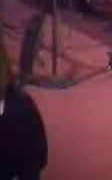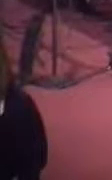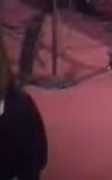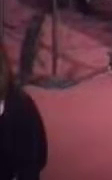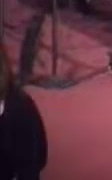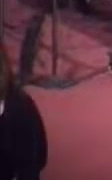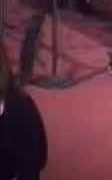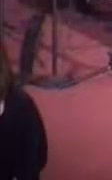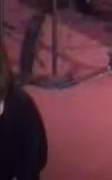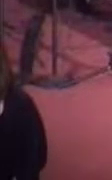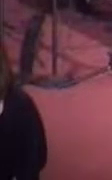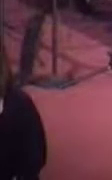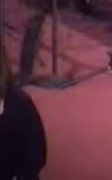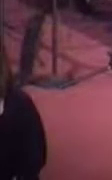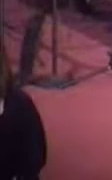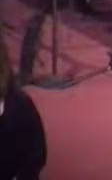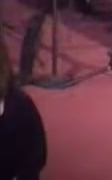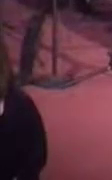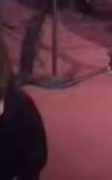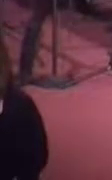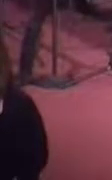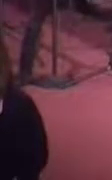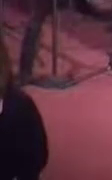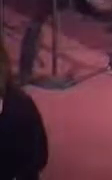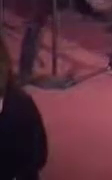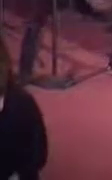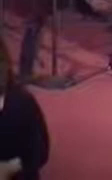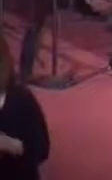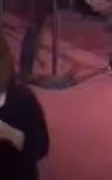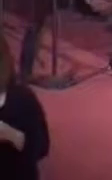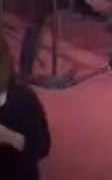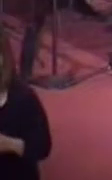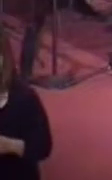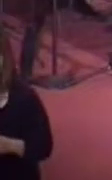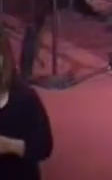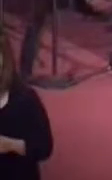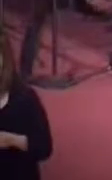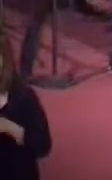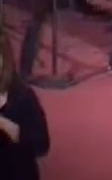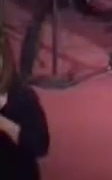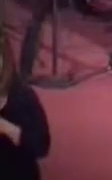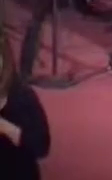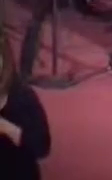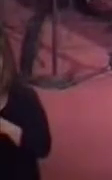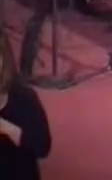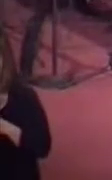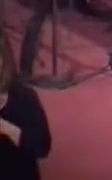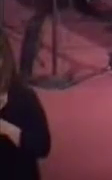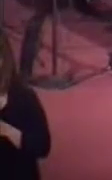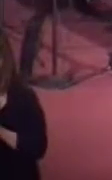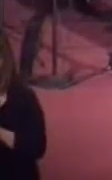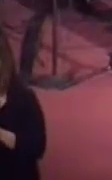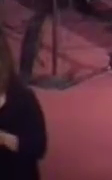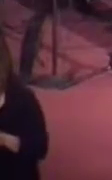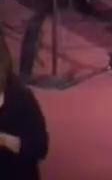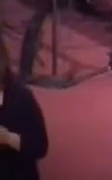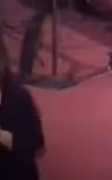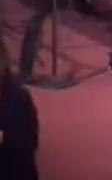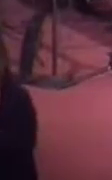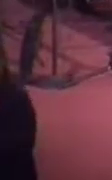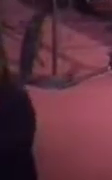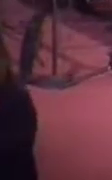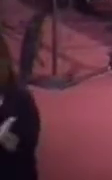its foundations be laid.'" When Cyrus invaded Babylon, he diverted the Euphrates River. He marched his army right